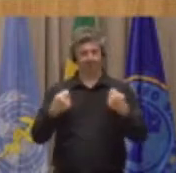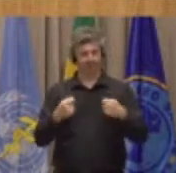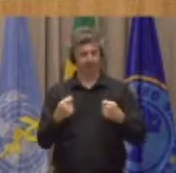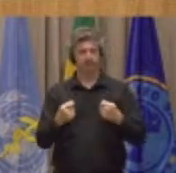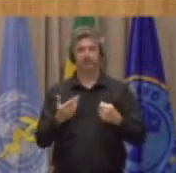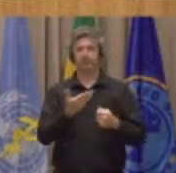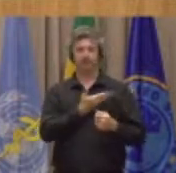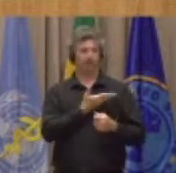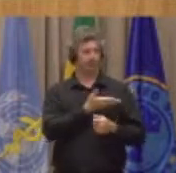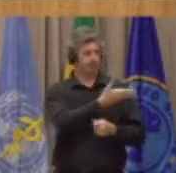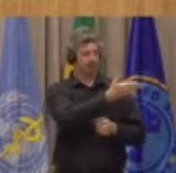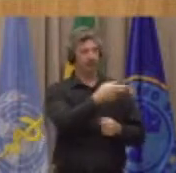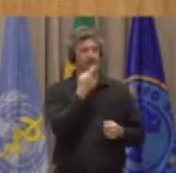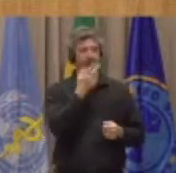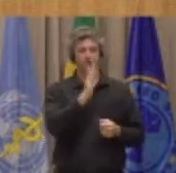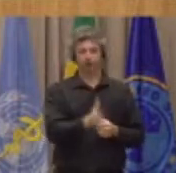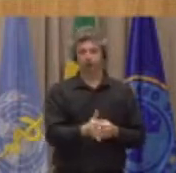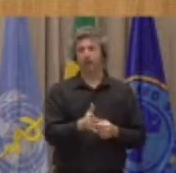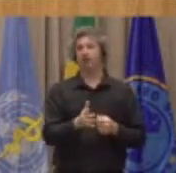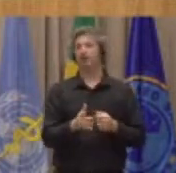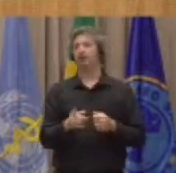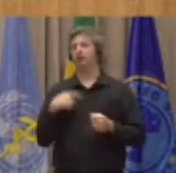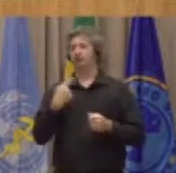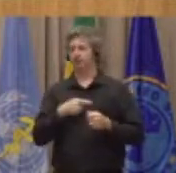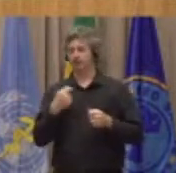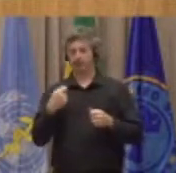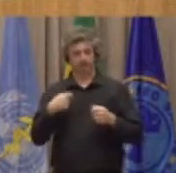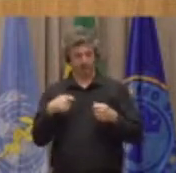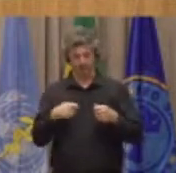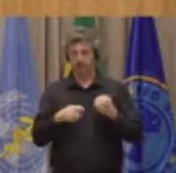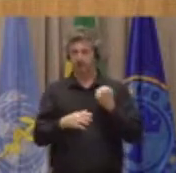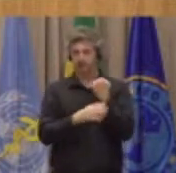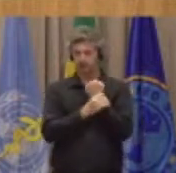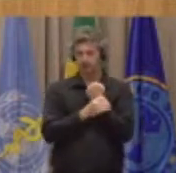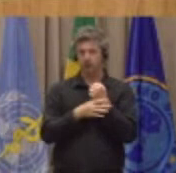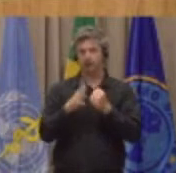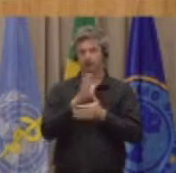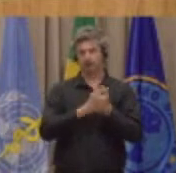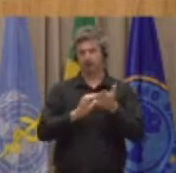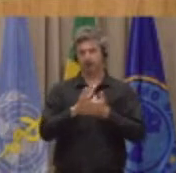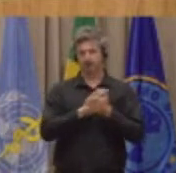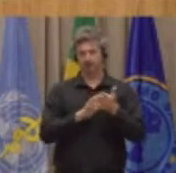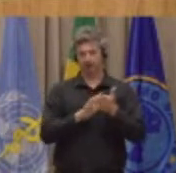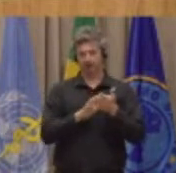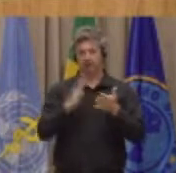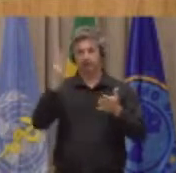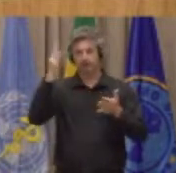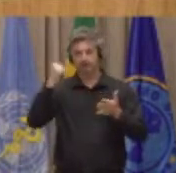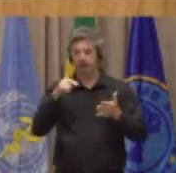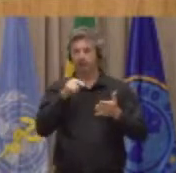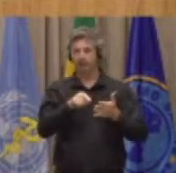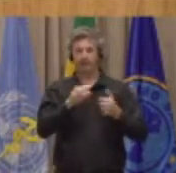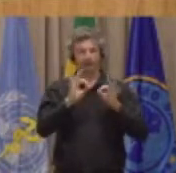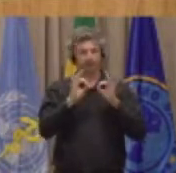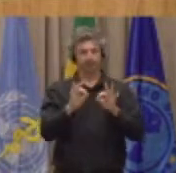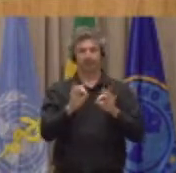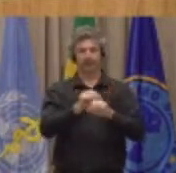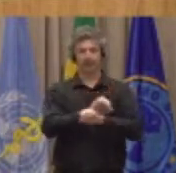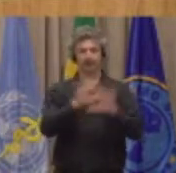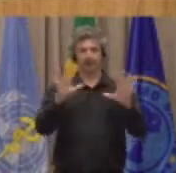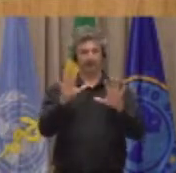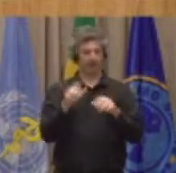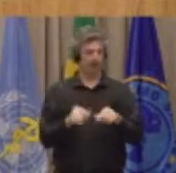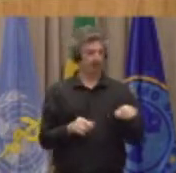need this process to be trustworthy, we need to have safety and security in this data.